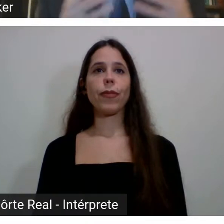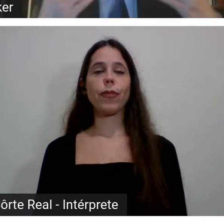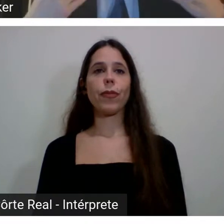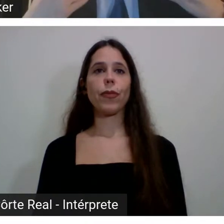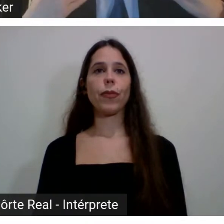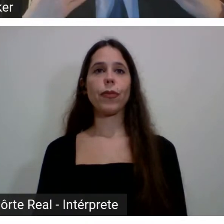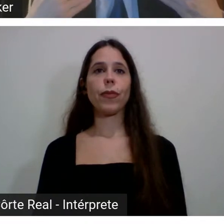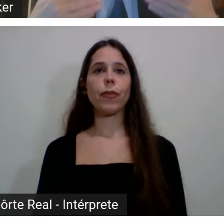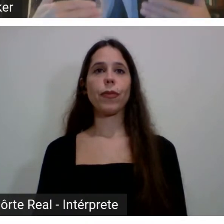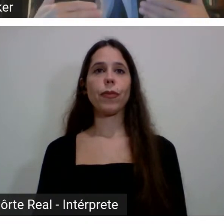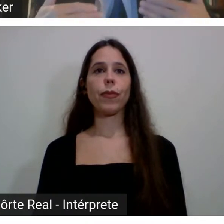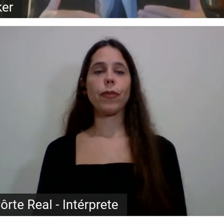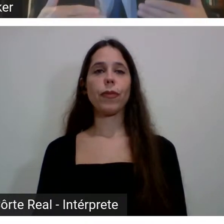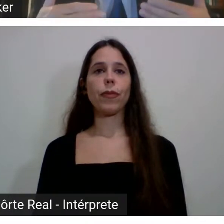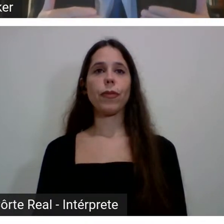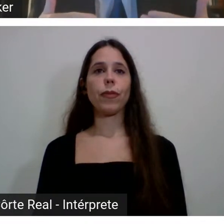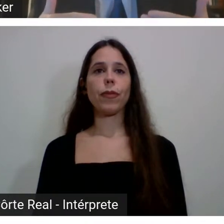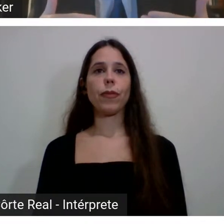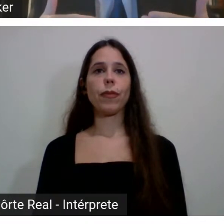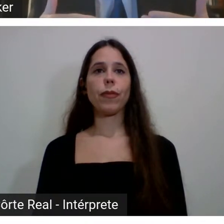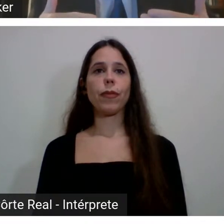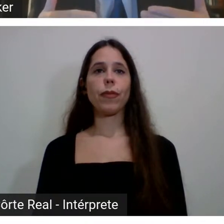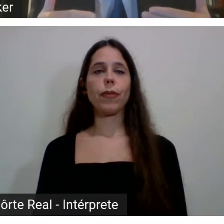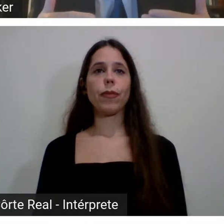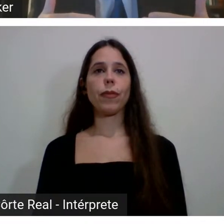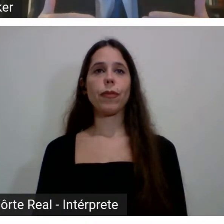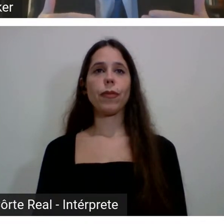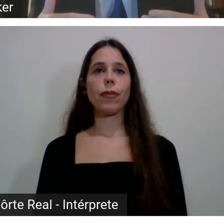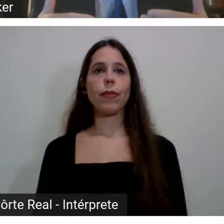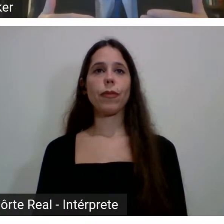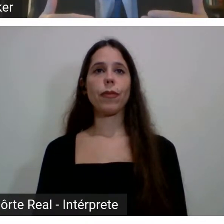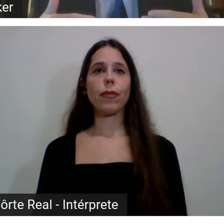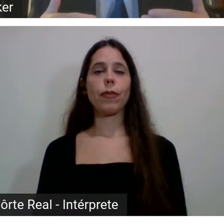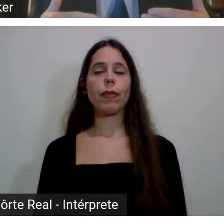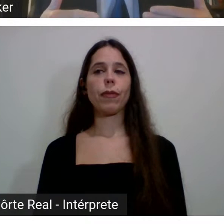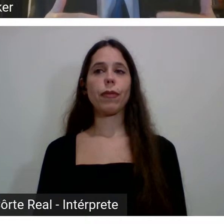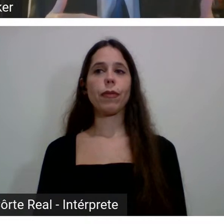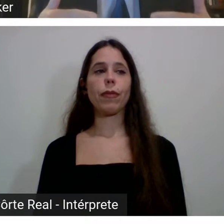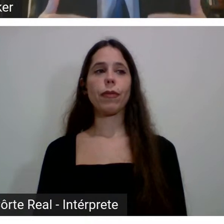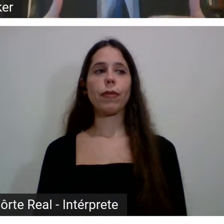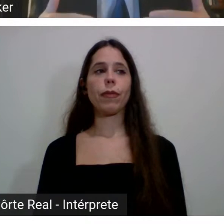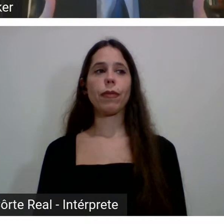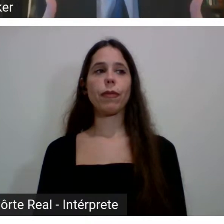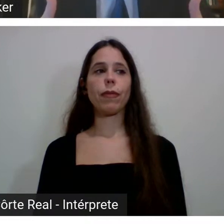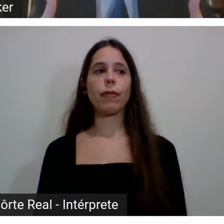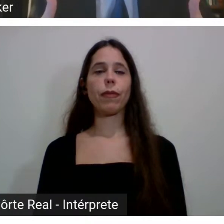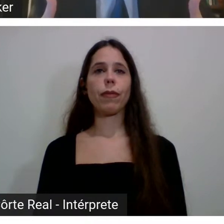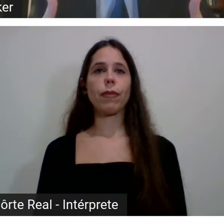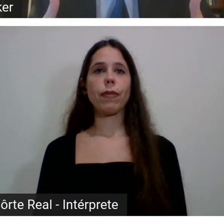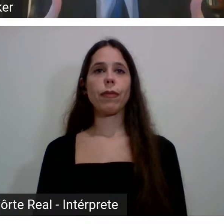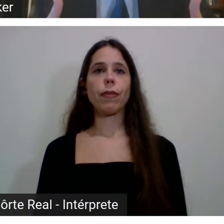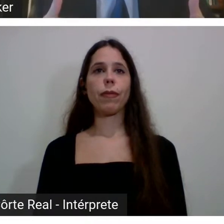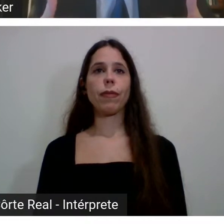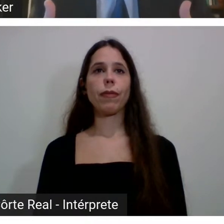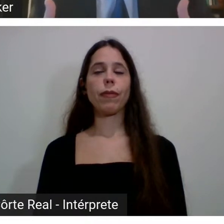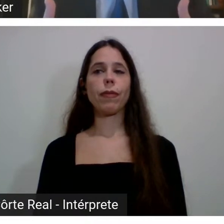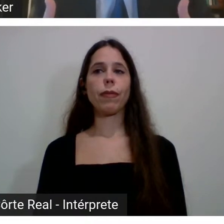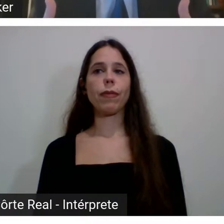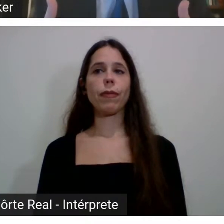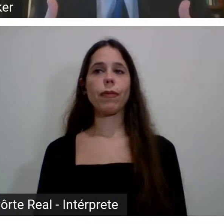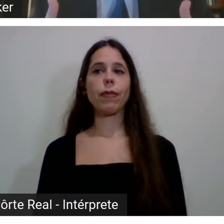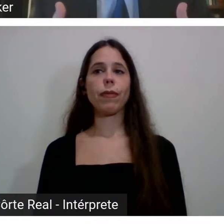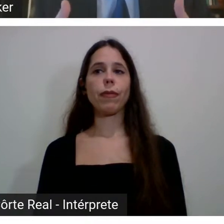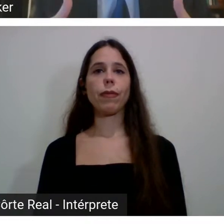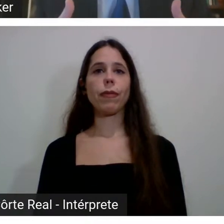So they've started to spend more, and as a result, some in our federal government are now